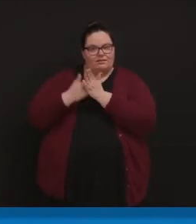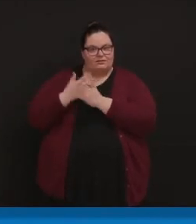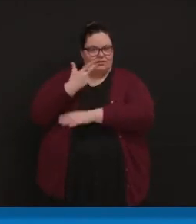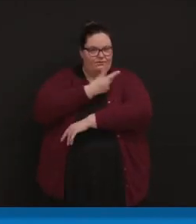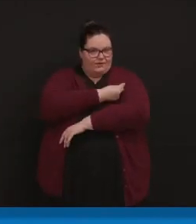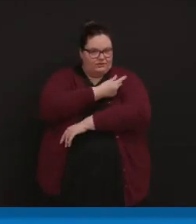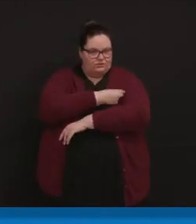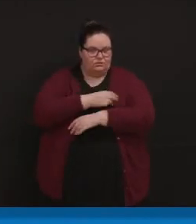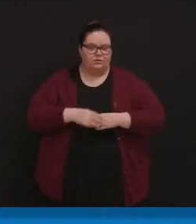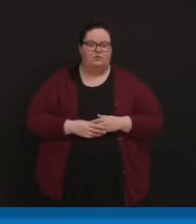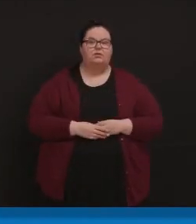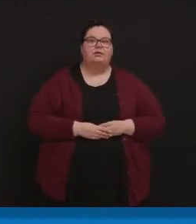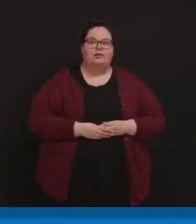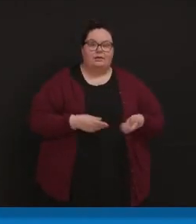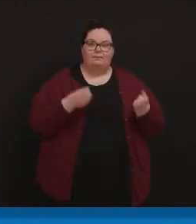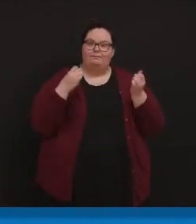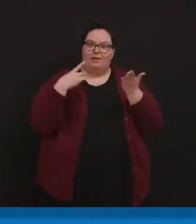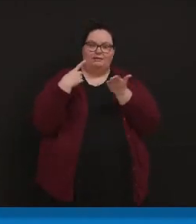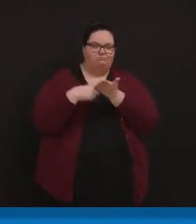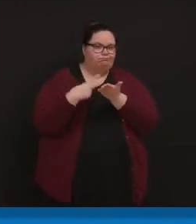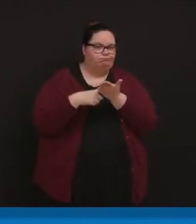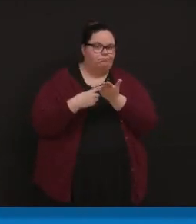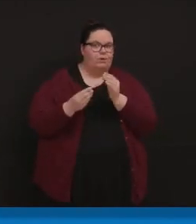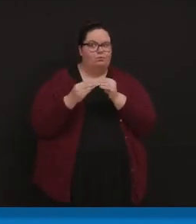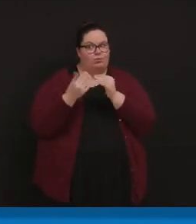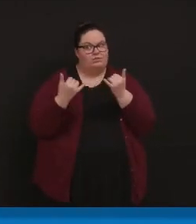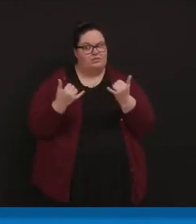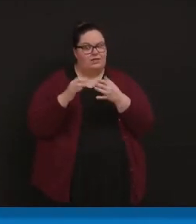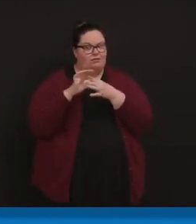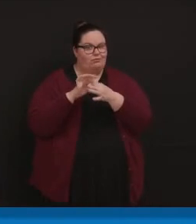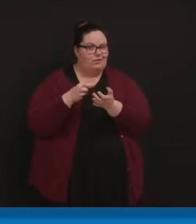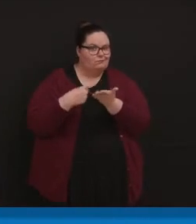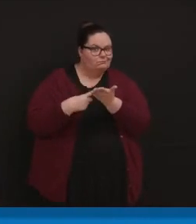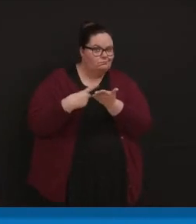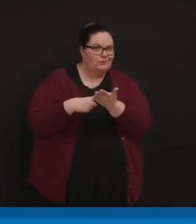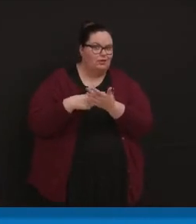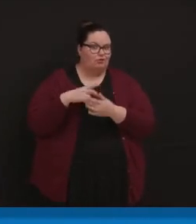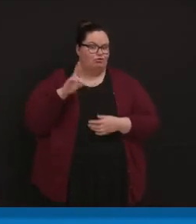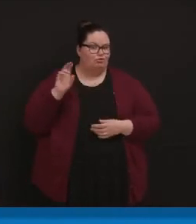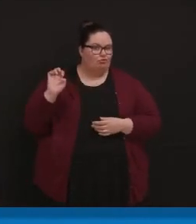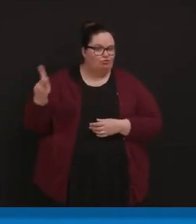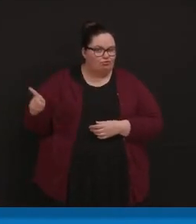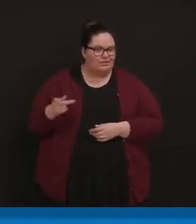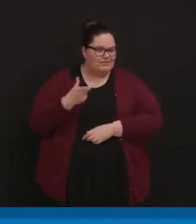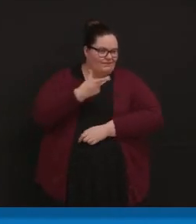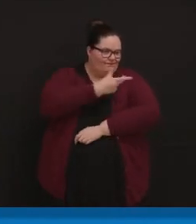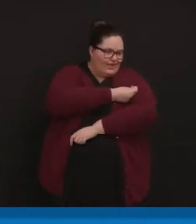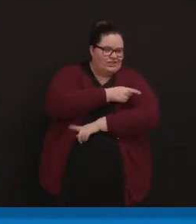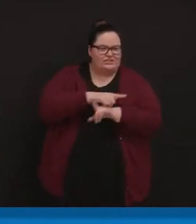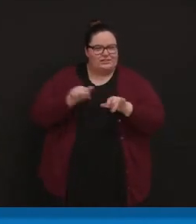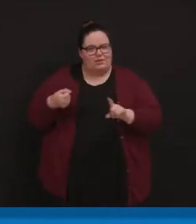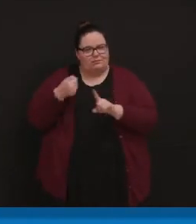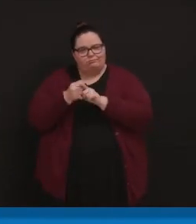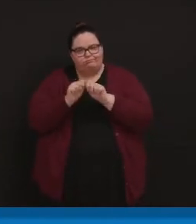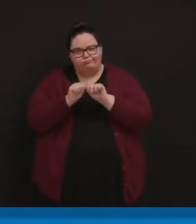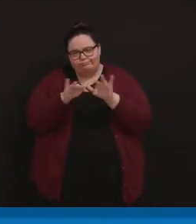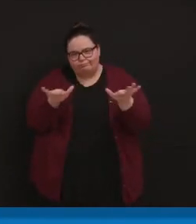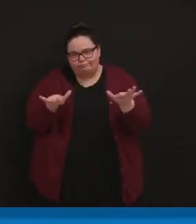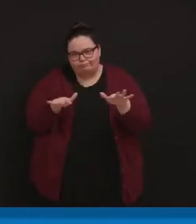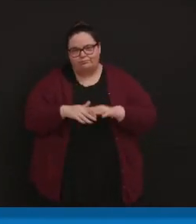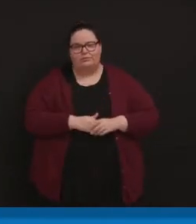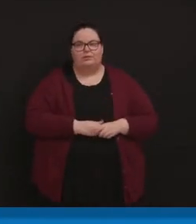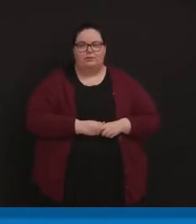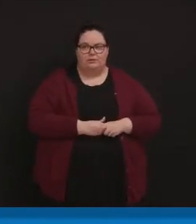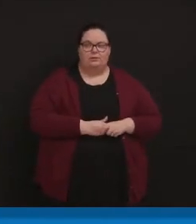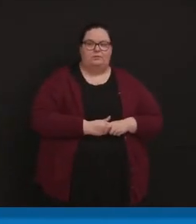Well, we've had multiple discussions, and we're having more discussions today about what the risks are of having vaccination clinics held